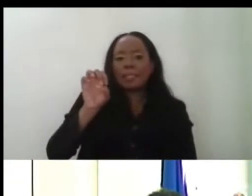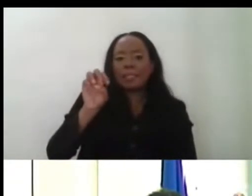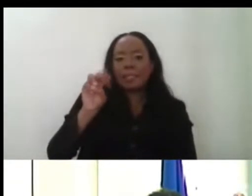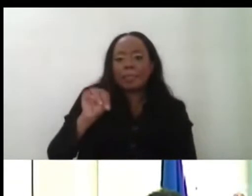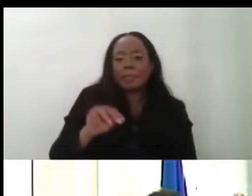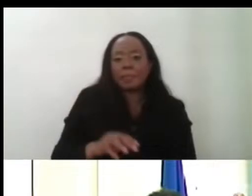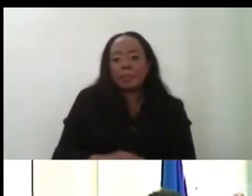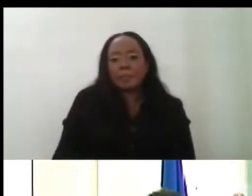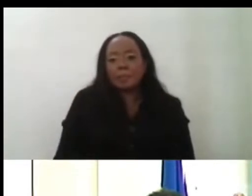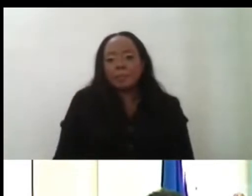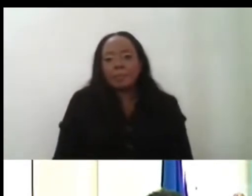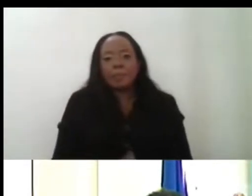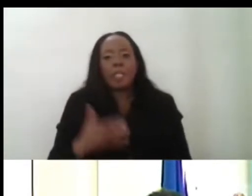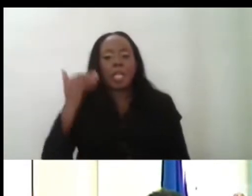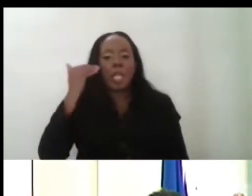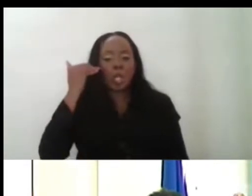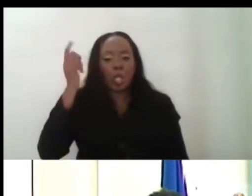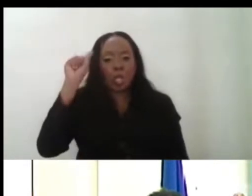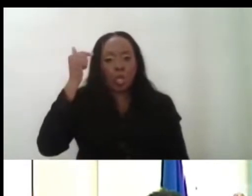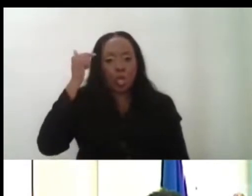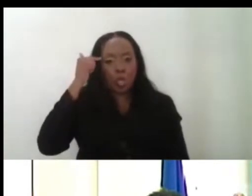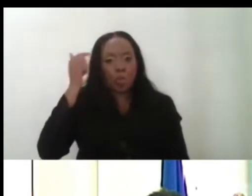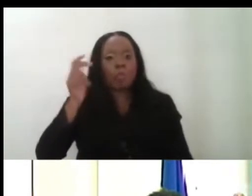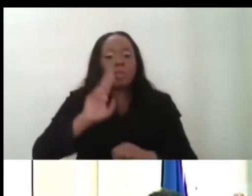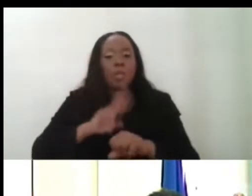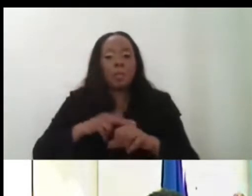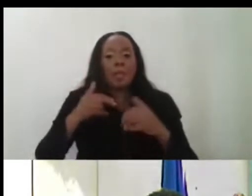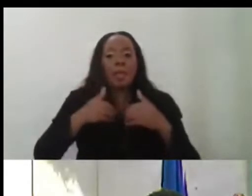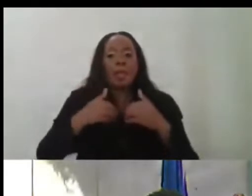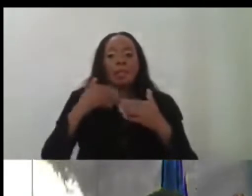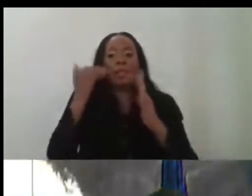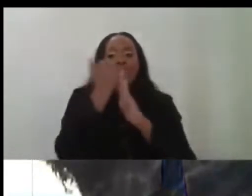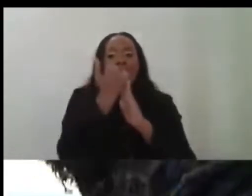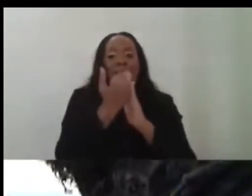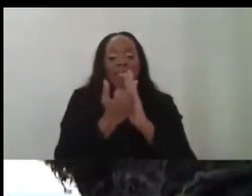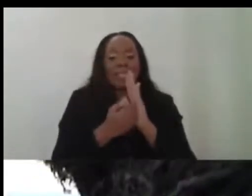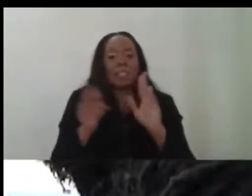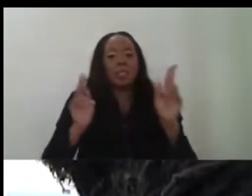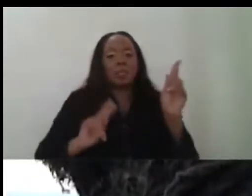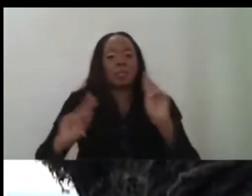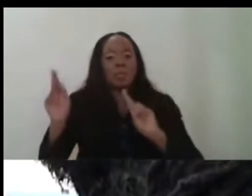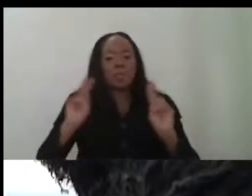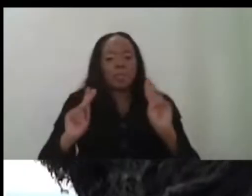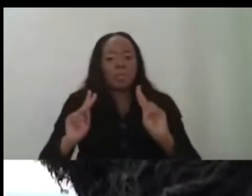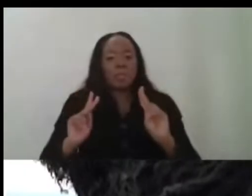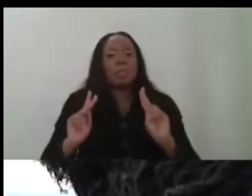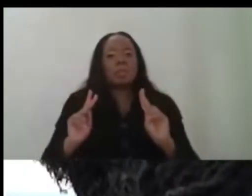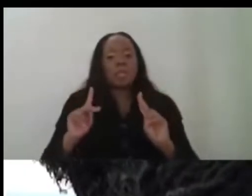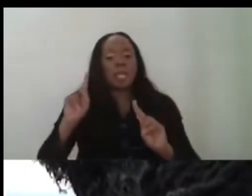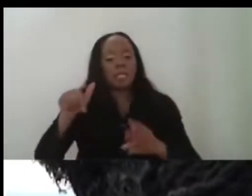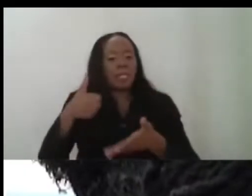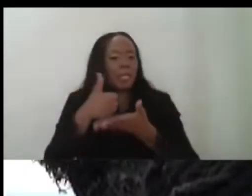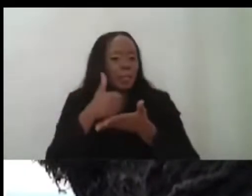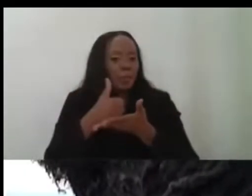vulnerable persons taking into account their homes. Can you give us an update on what that number is for this year?